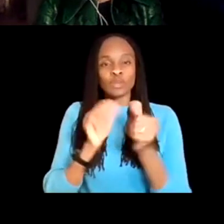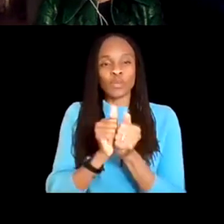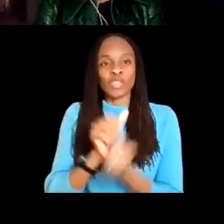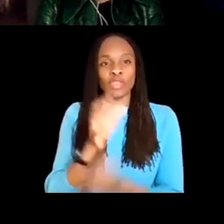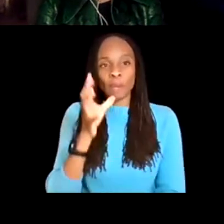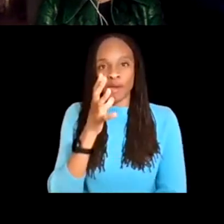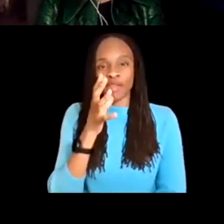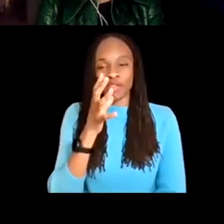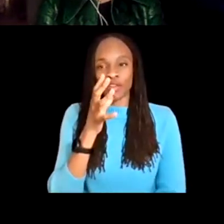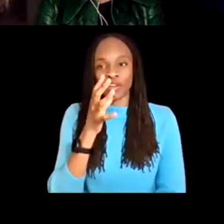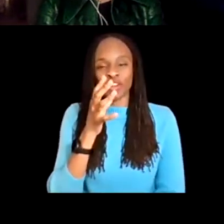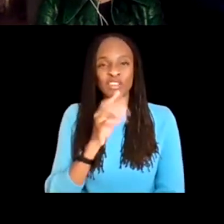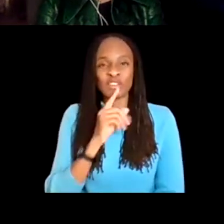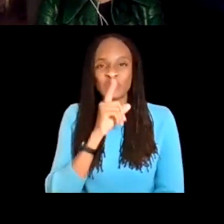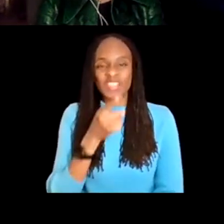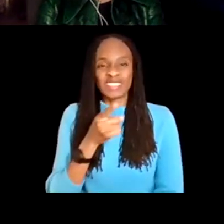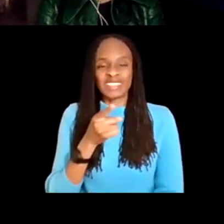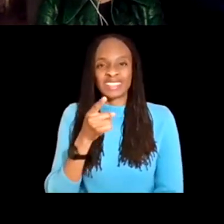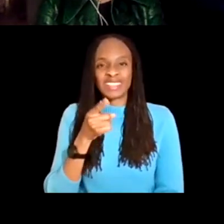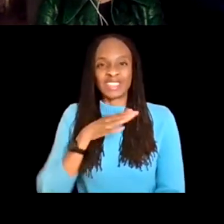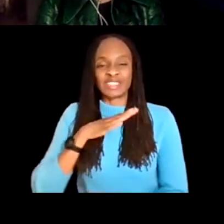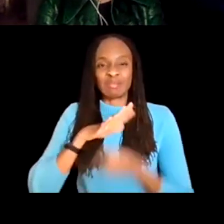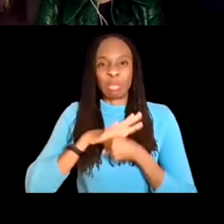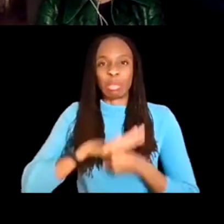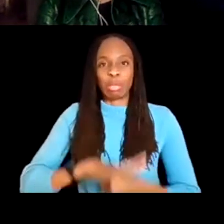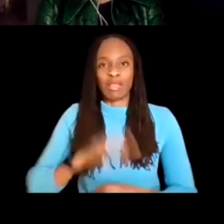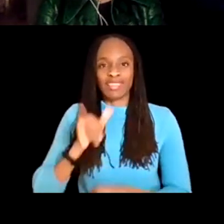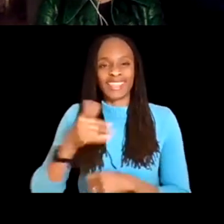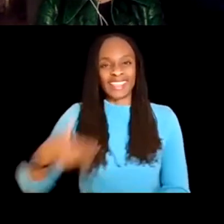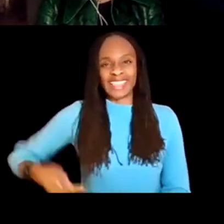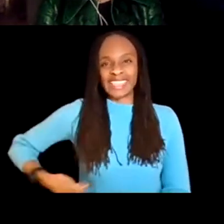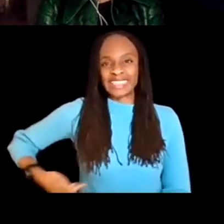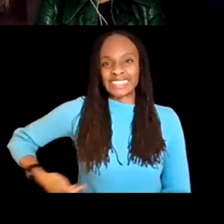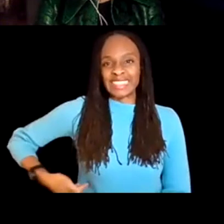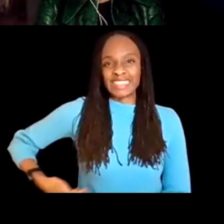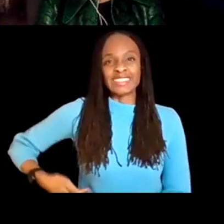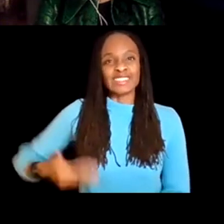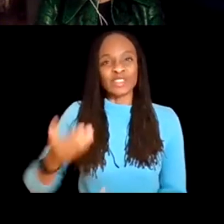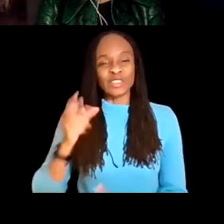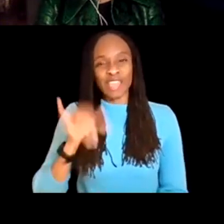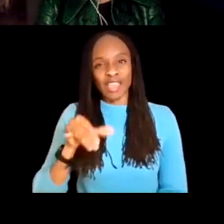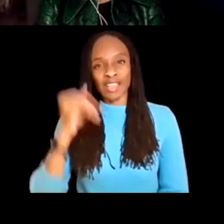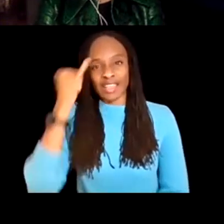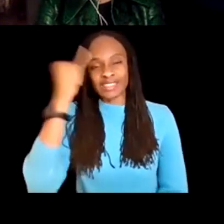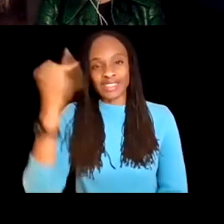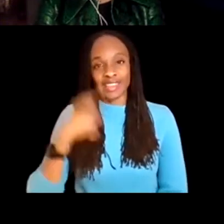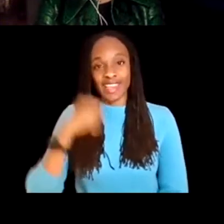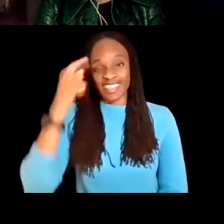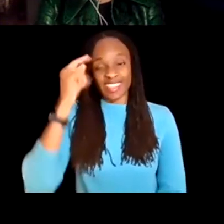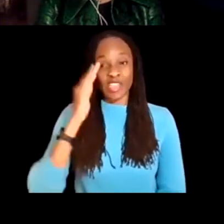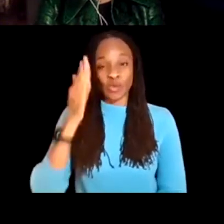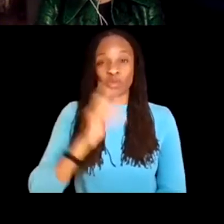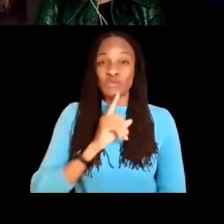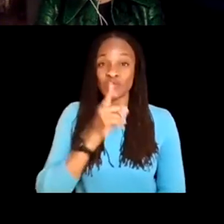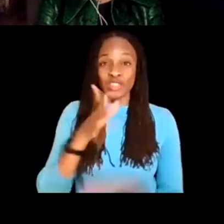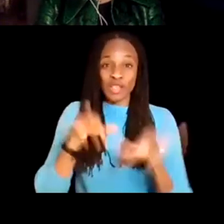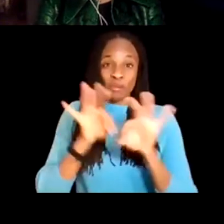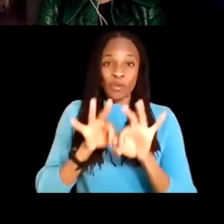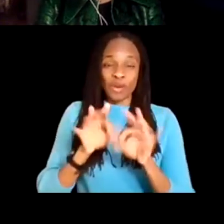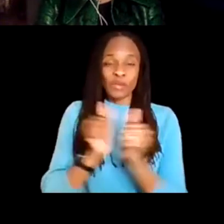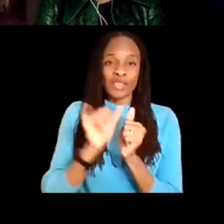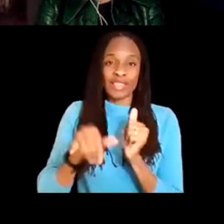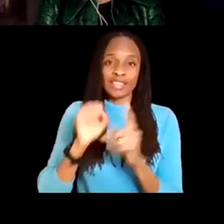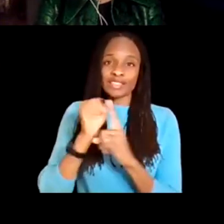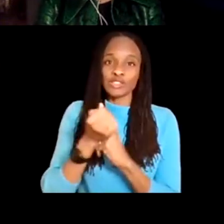sort of suffocating that instinct. And so the idea that, you know, I think it would be extra important in that case to make sure that